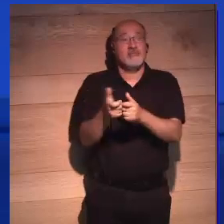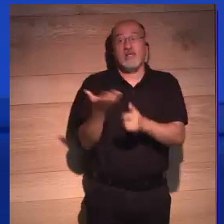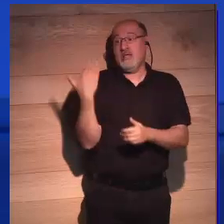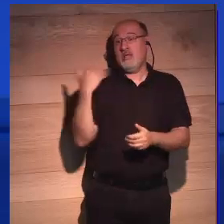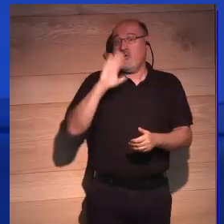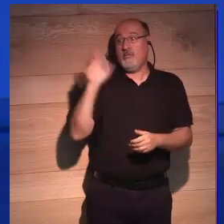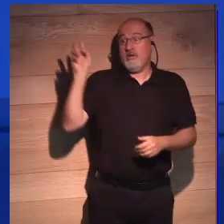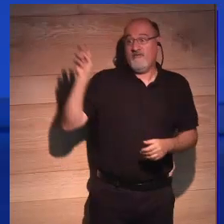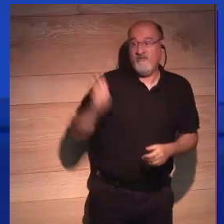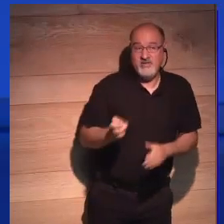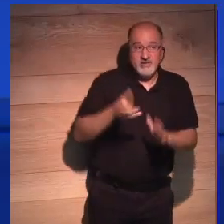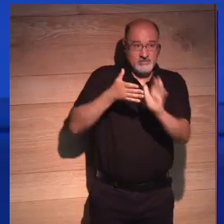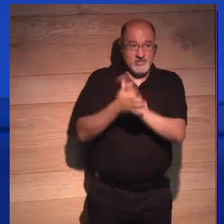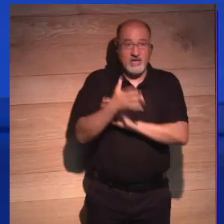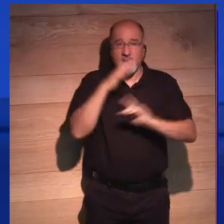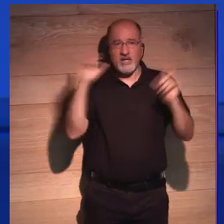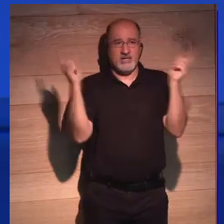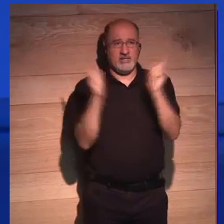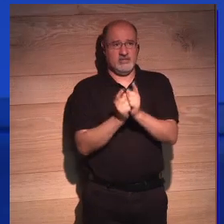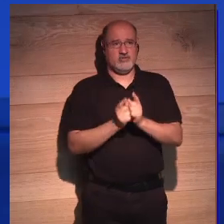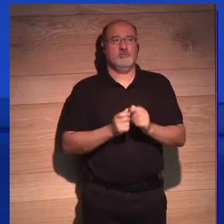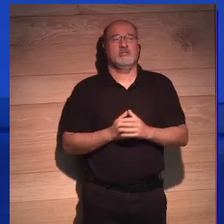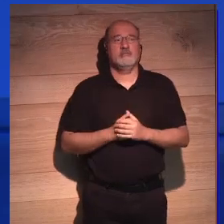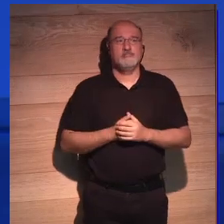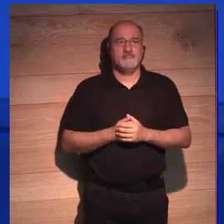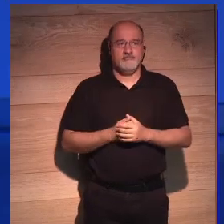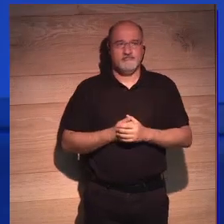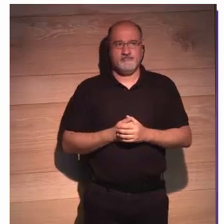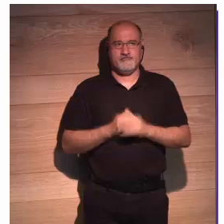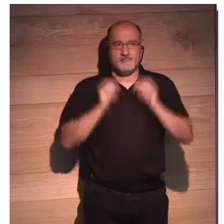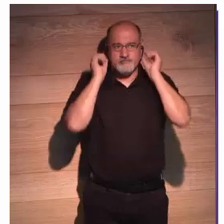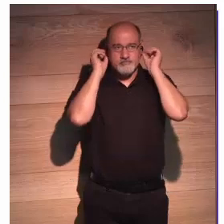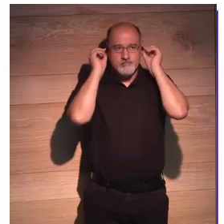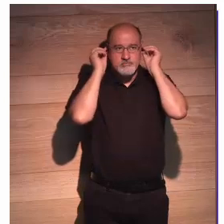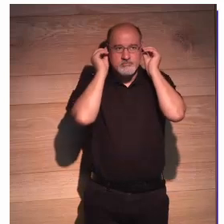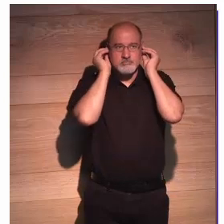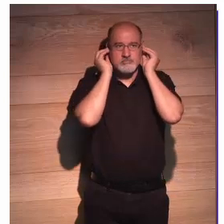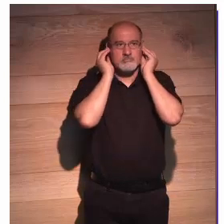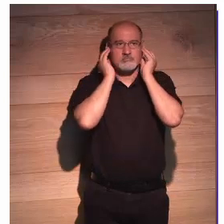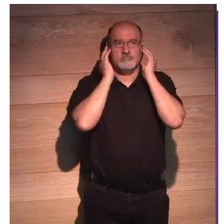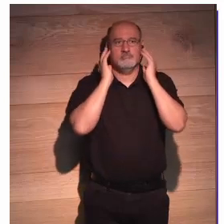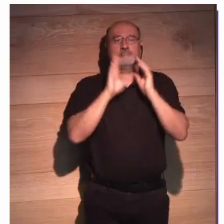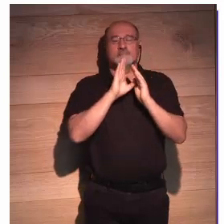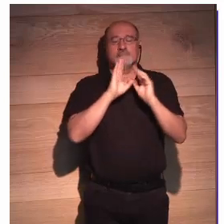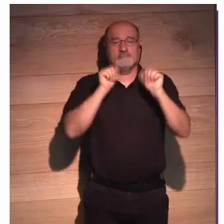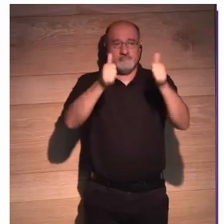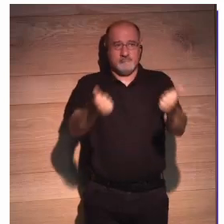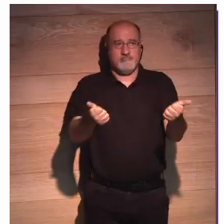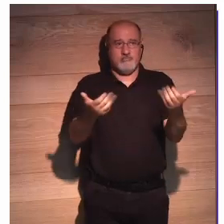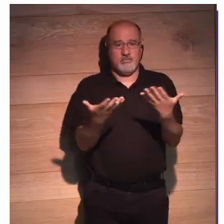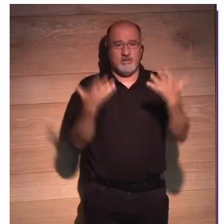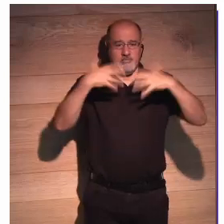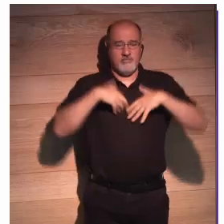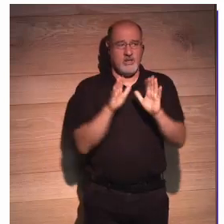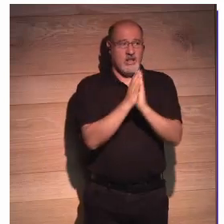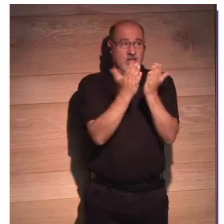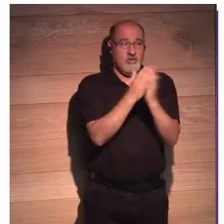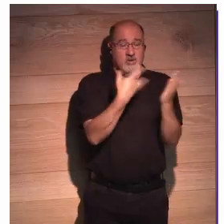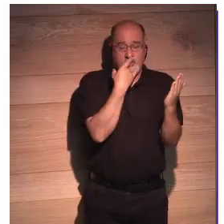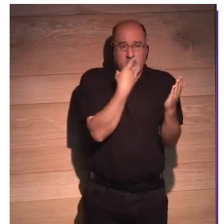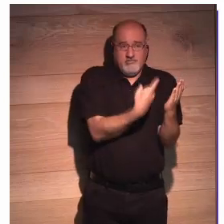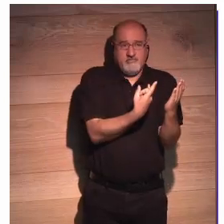recap, which is that media that we were talking about when we're talking about absorption, for instance, books, or when we were talking